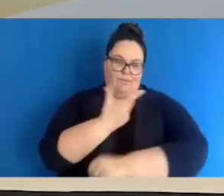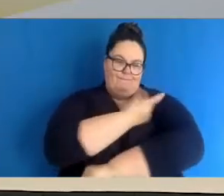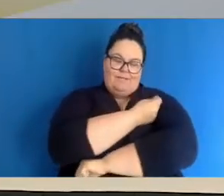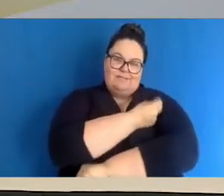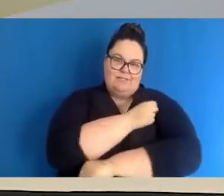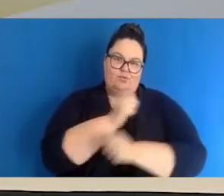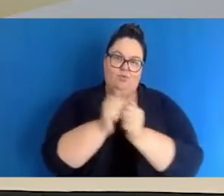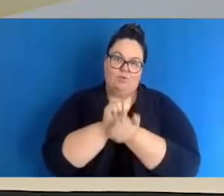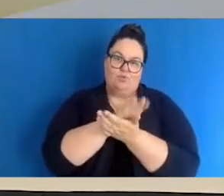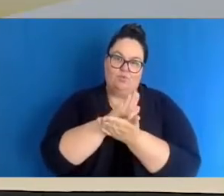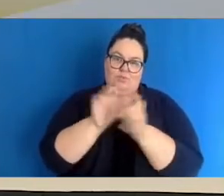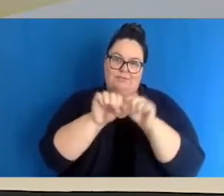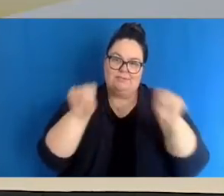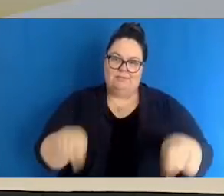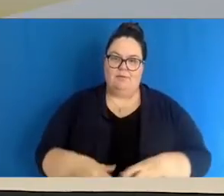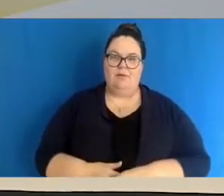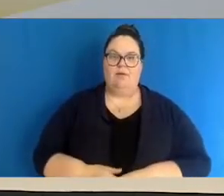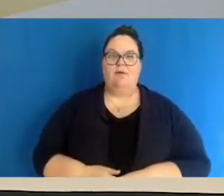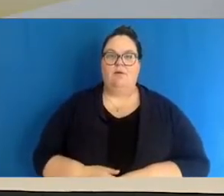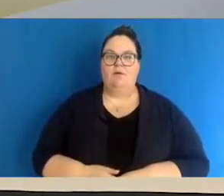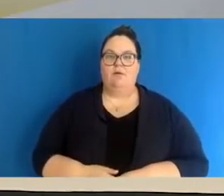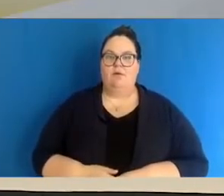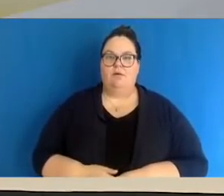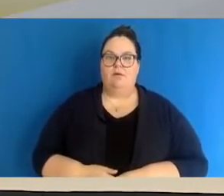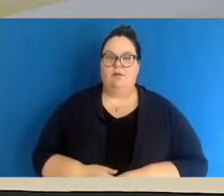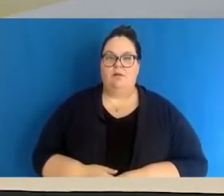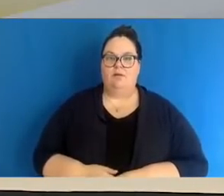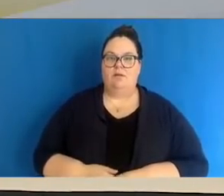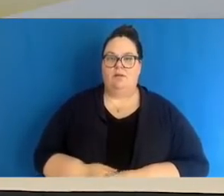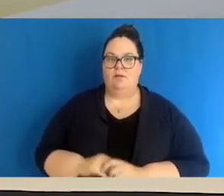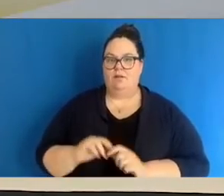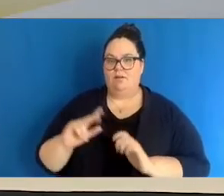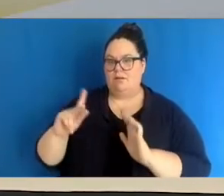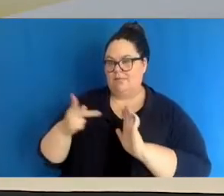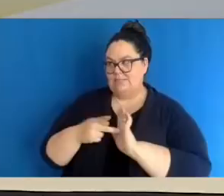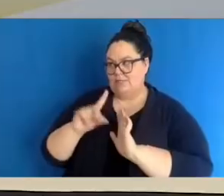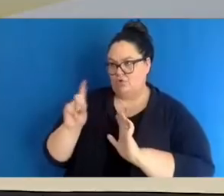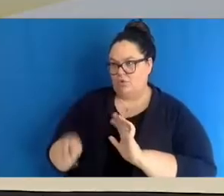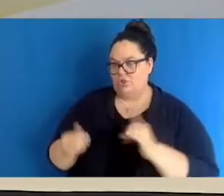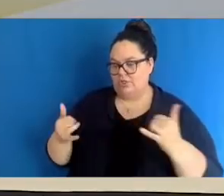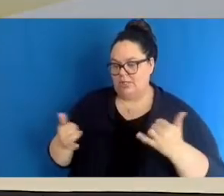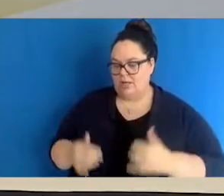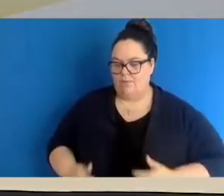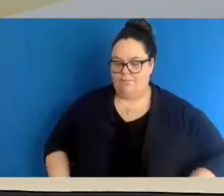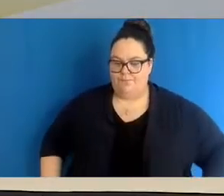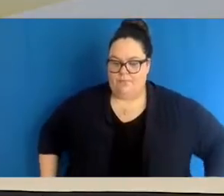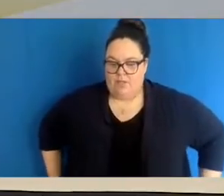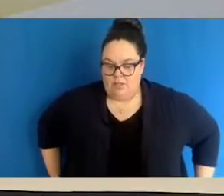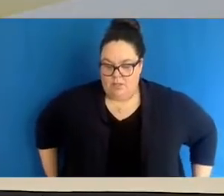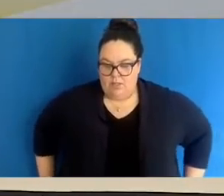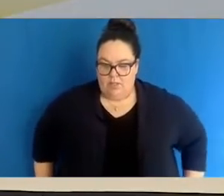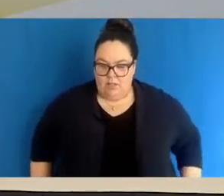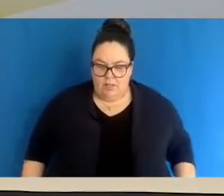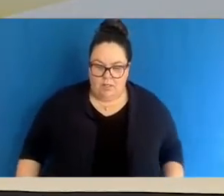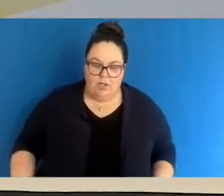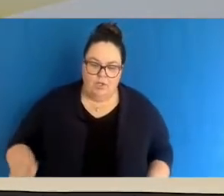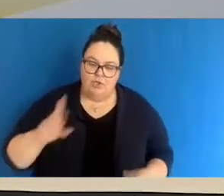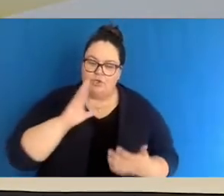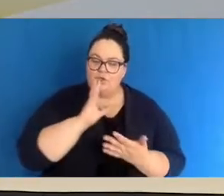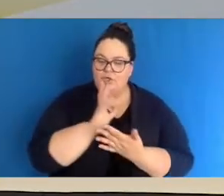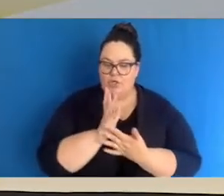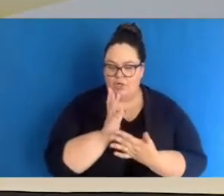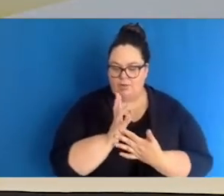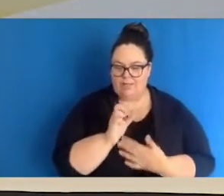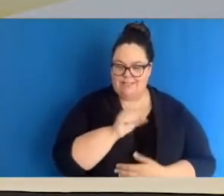schools. And I know just my second question, and I think it falls on the same line, mandatory. You talked a bit today, which I thought was something new, about the number of staff